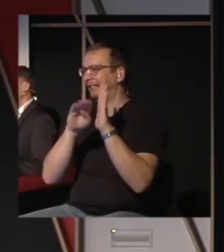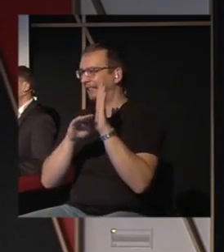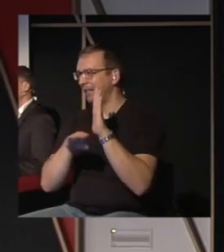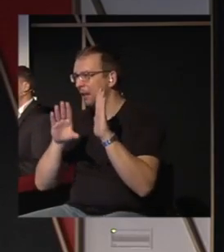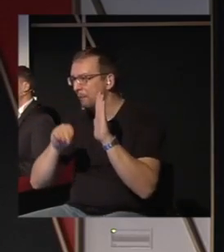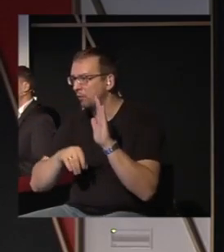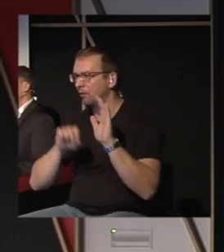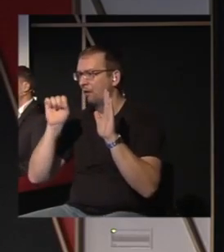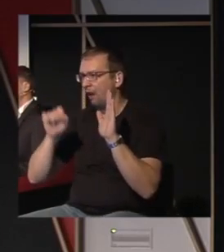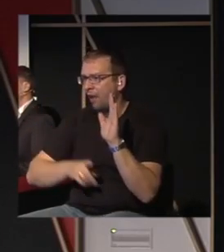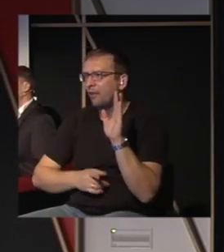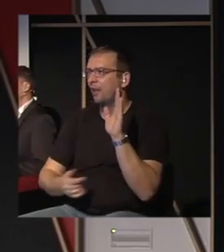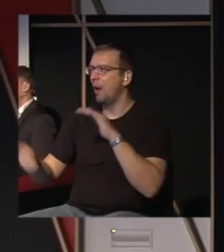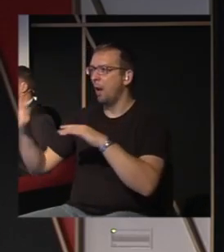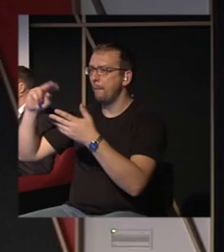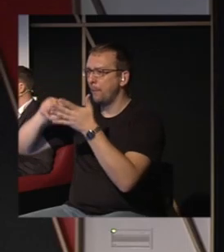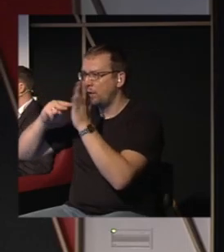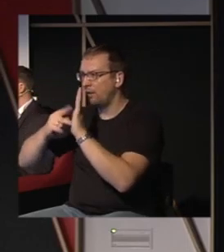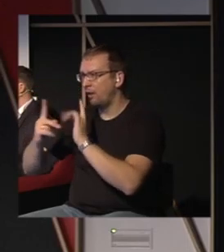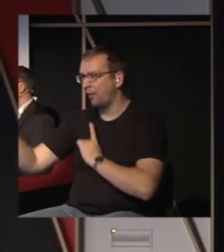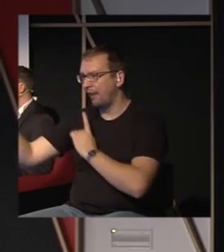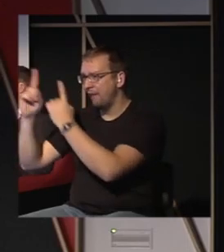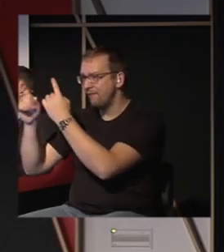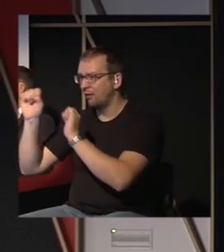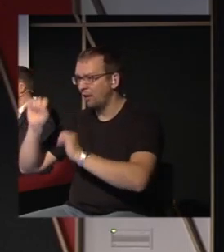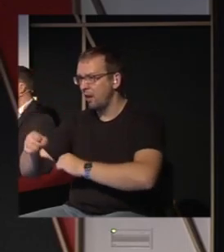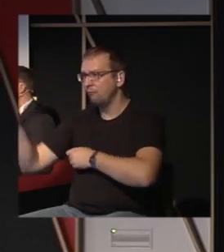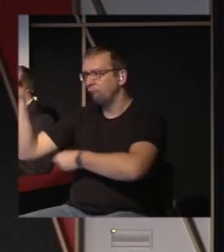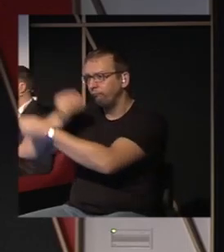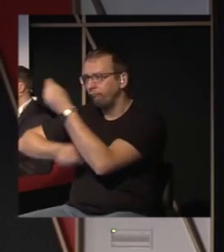spricht? Also würde ich mal spannend finden.